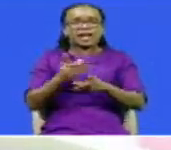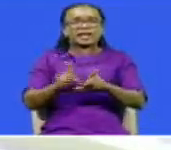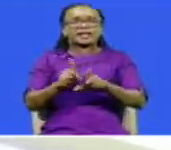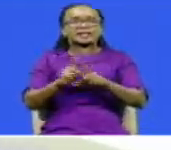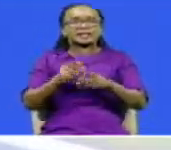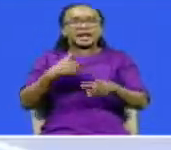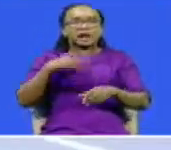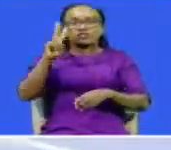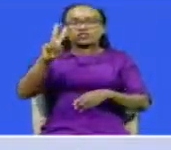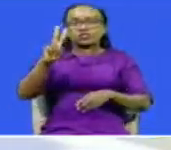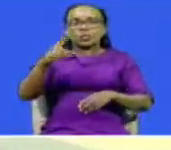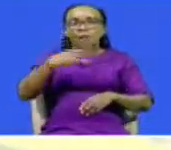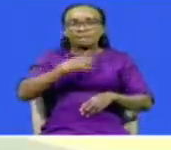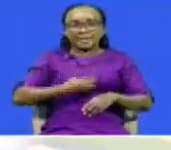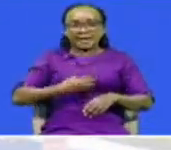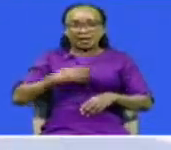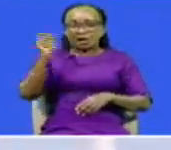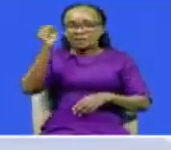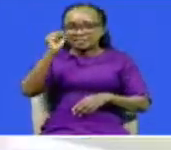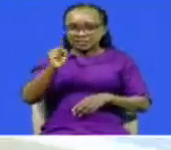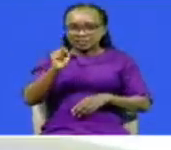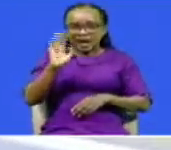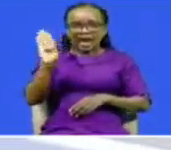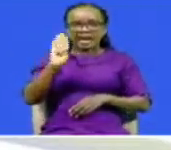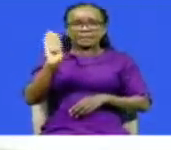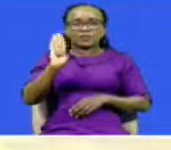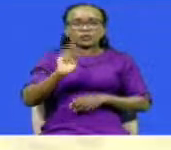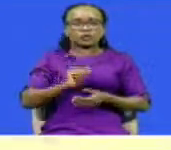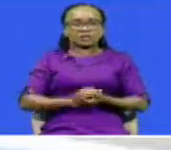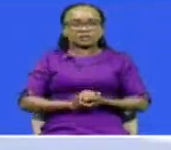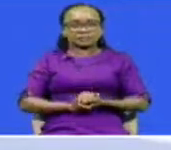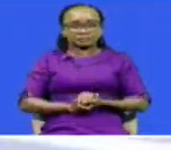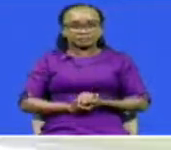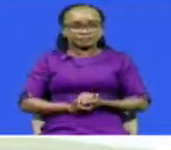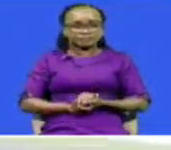Kenya two medals, that silver and bronze respectively.